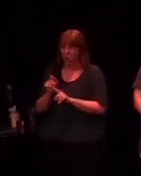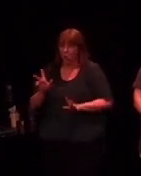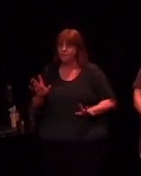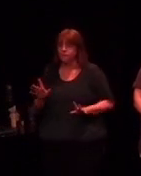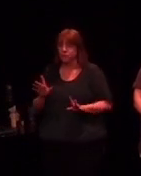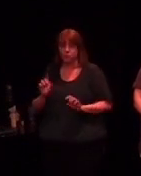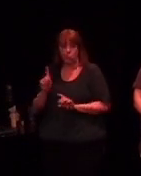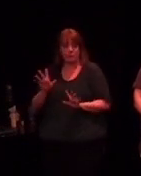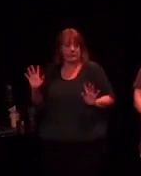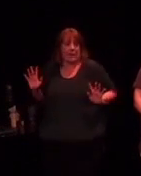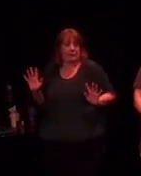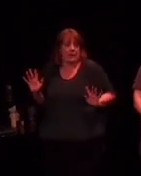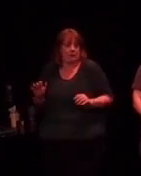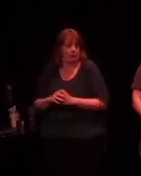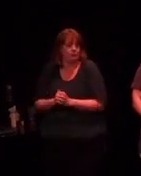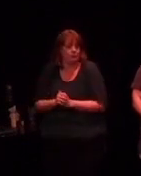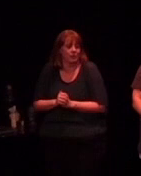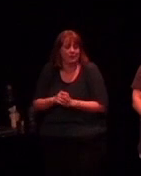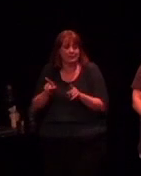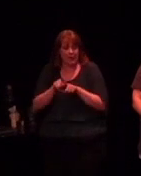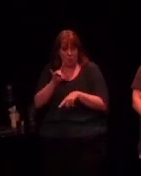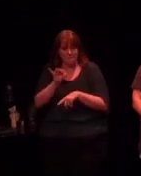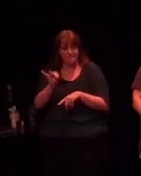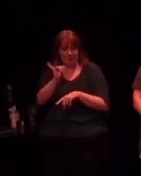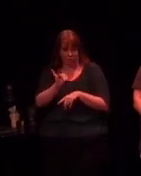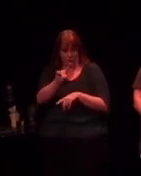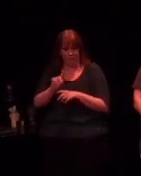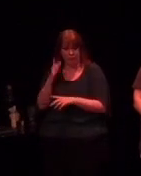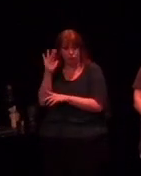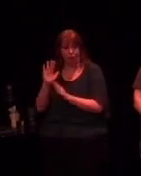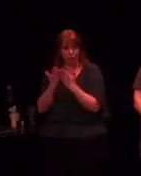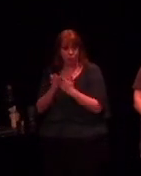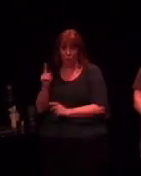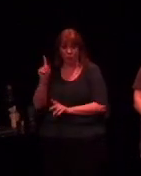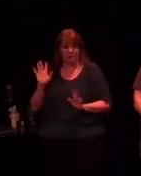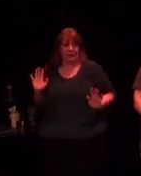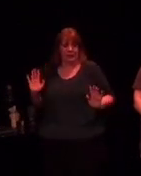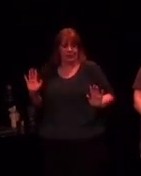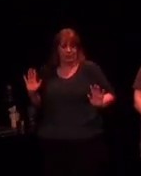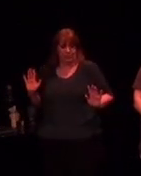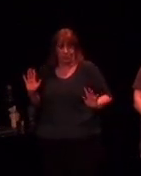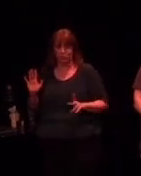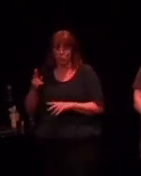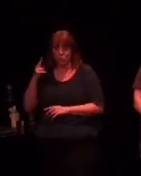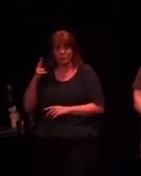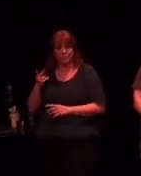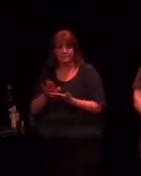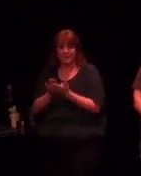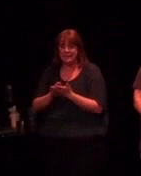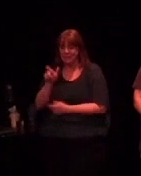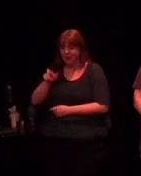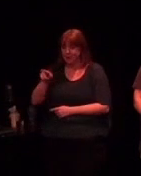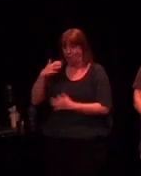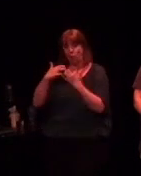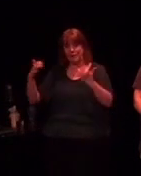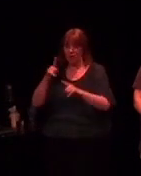one-off. And that was kind of the same when Petre was in Jungle Book, it was a one-off, we'd use a deaf performer once. So anybody who's in the group gets to see goes,